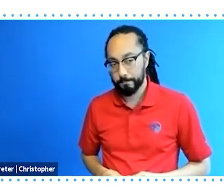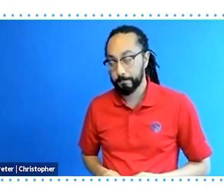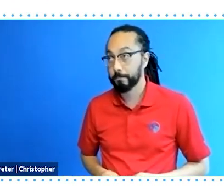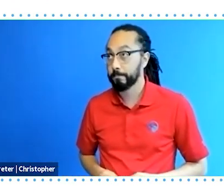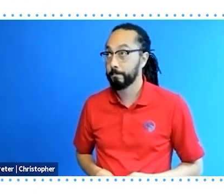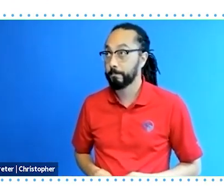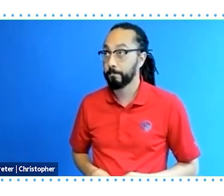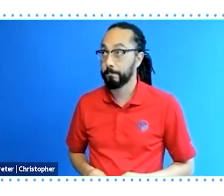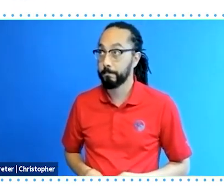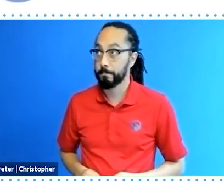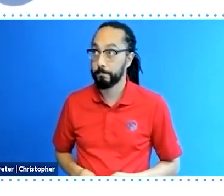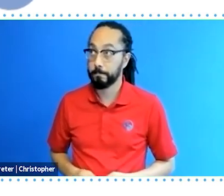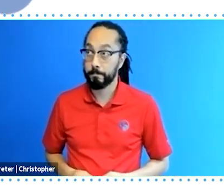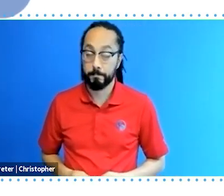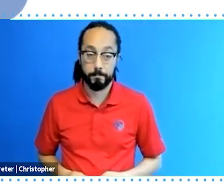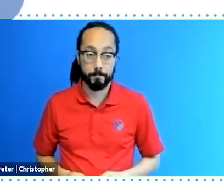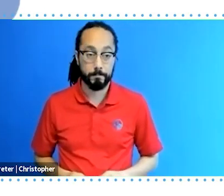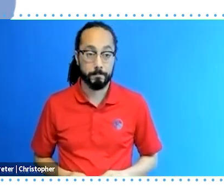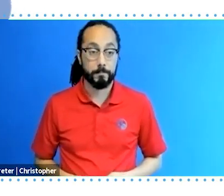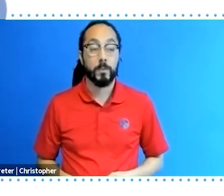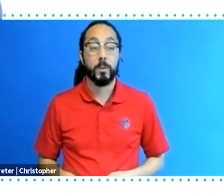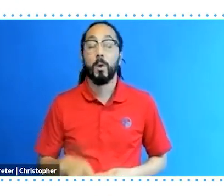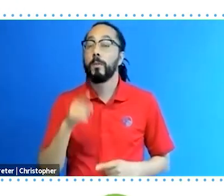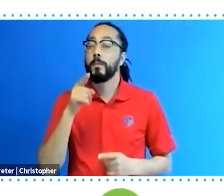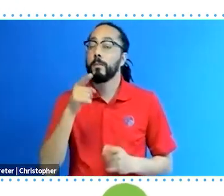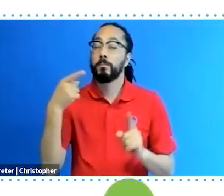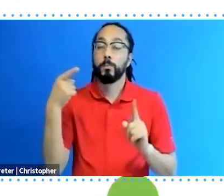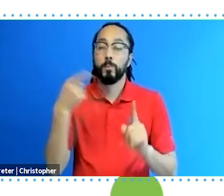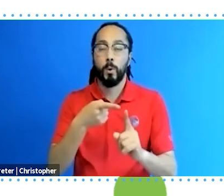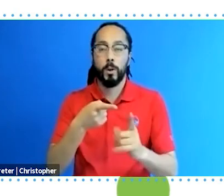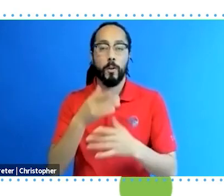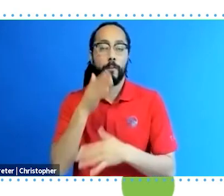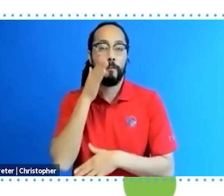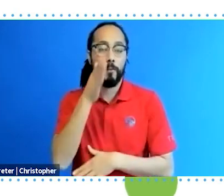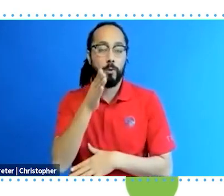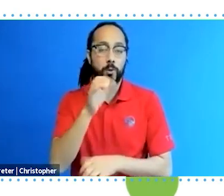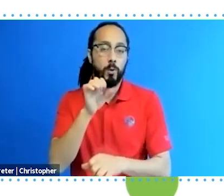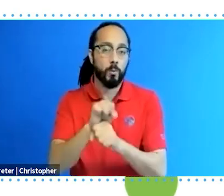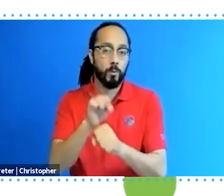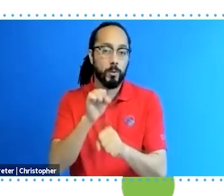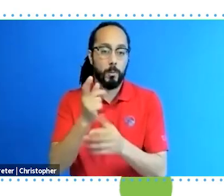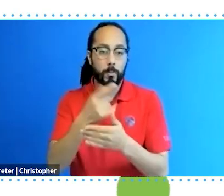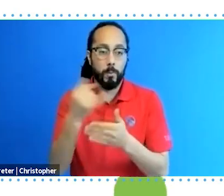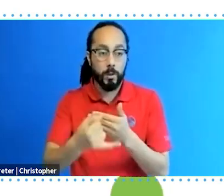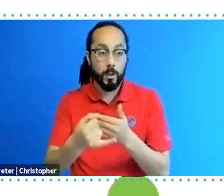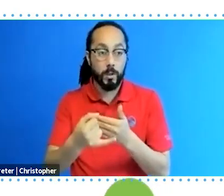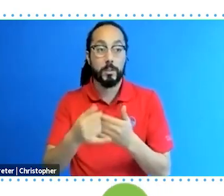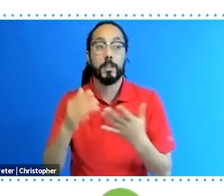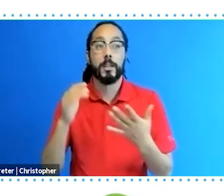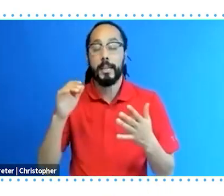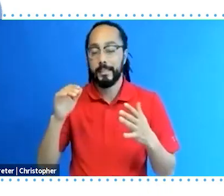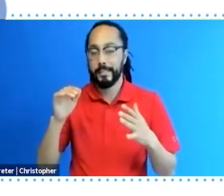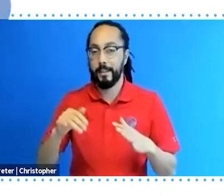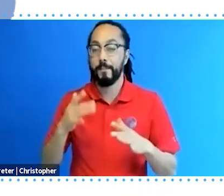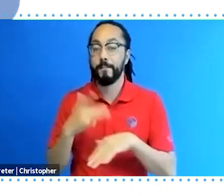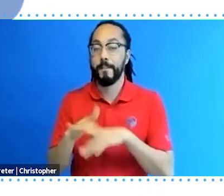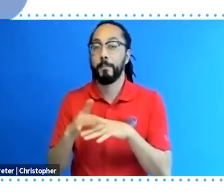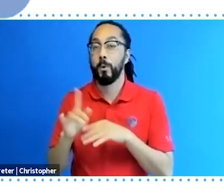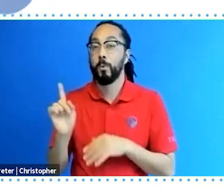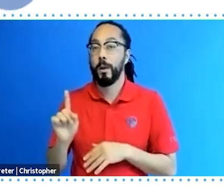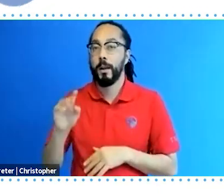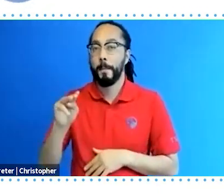an overall Future of Arts Work project. This paper itself, which is available on the Mass Culture site, is focused on